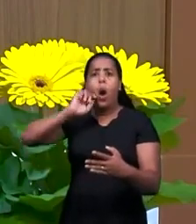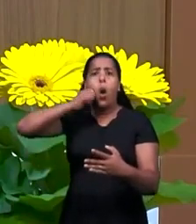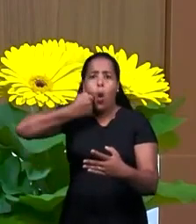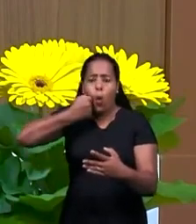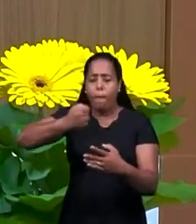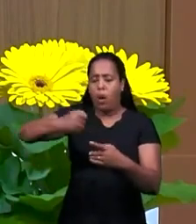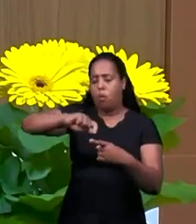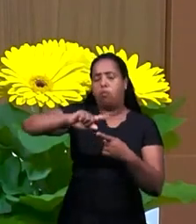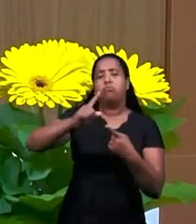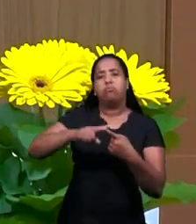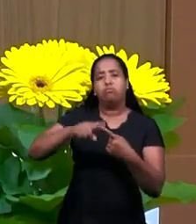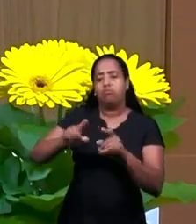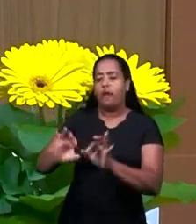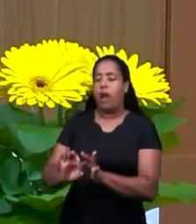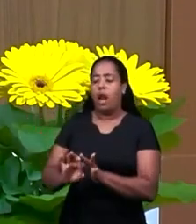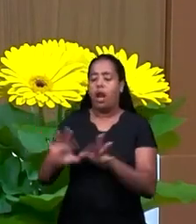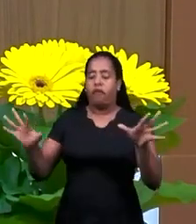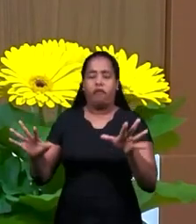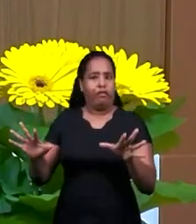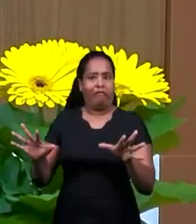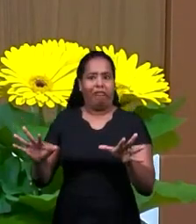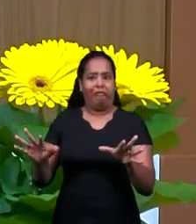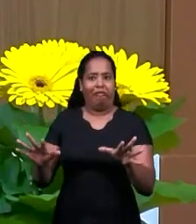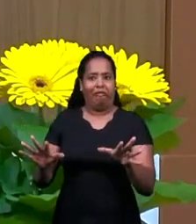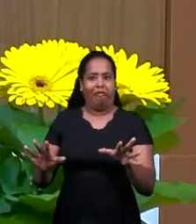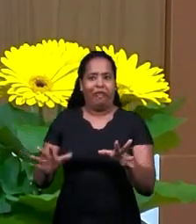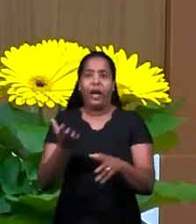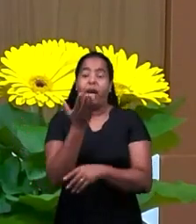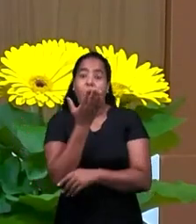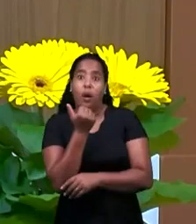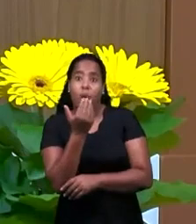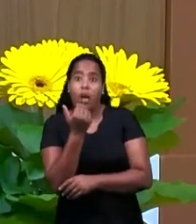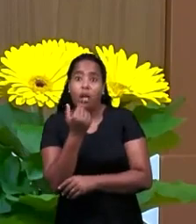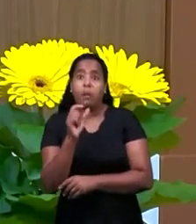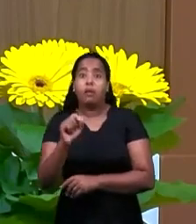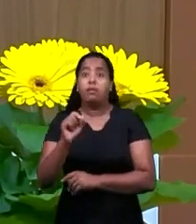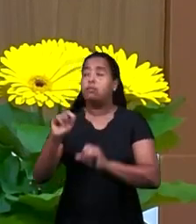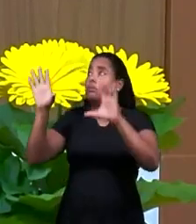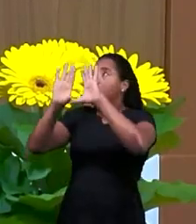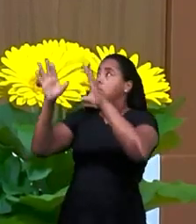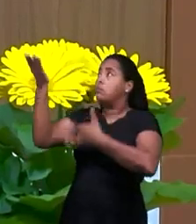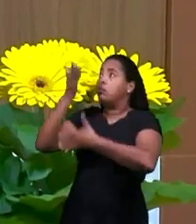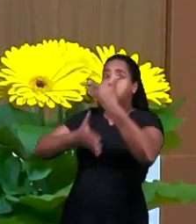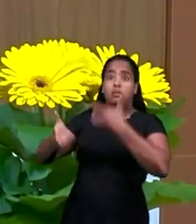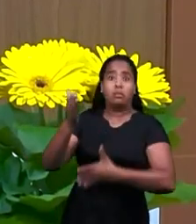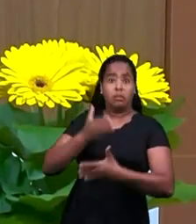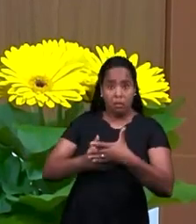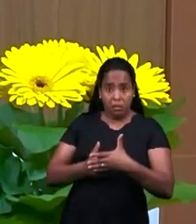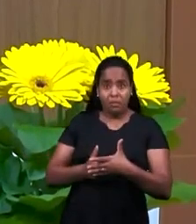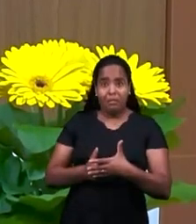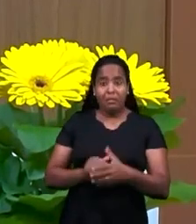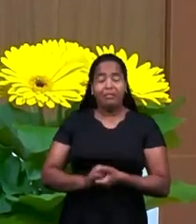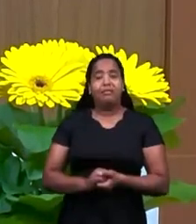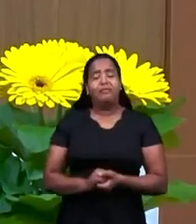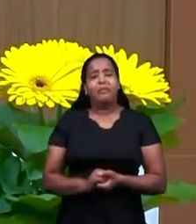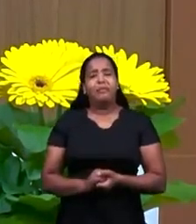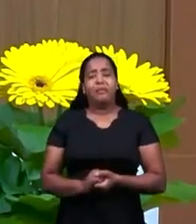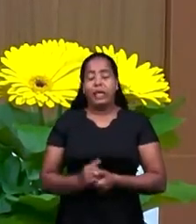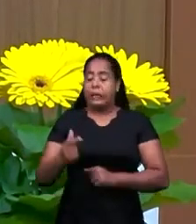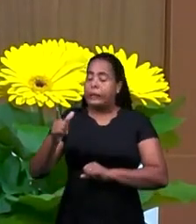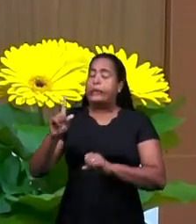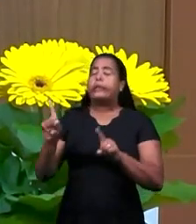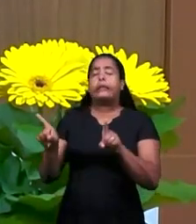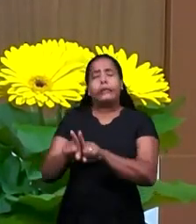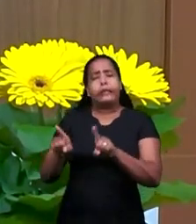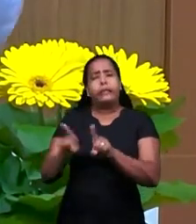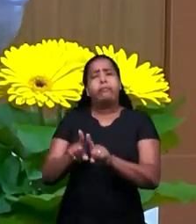from. The showbread was there available to him. The food from heaven anytime he needed. He also